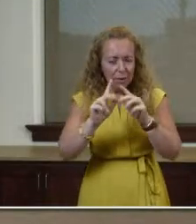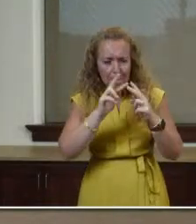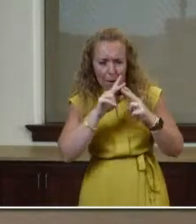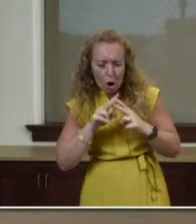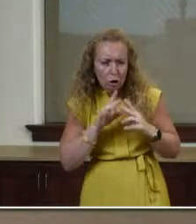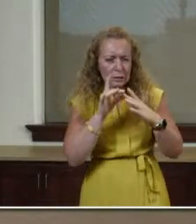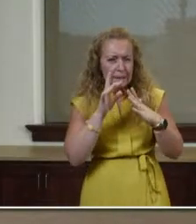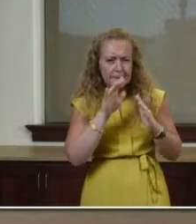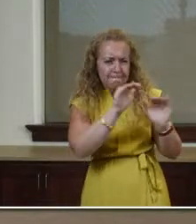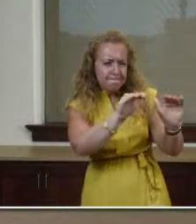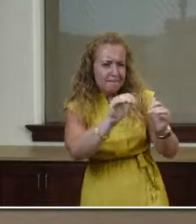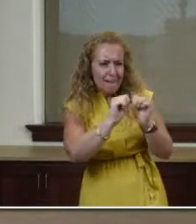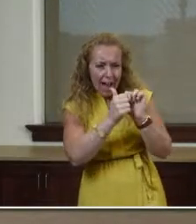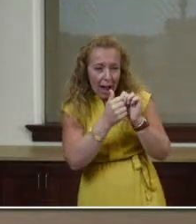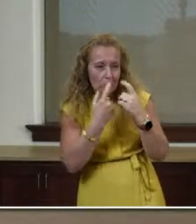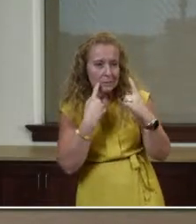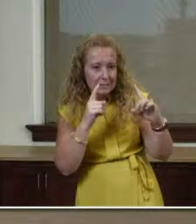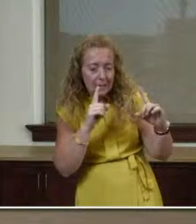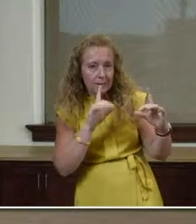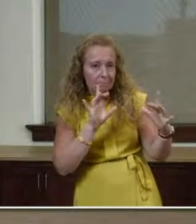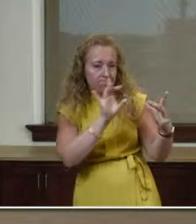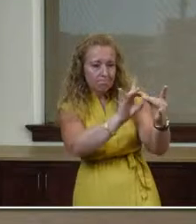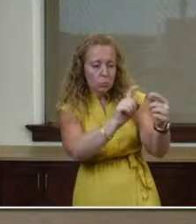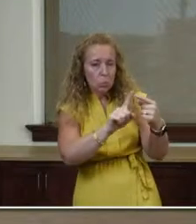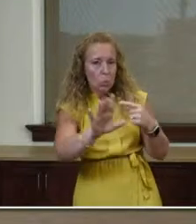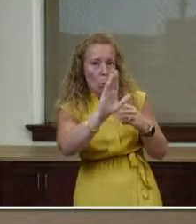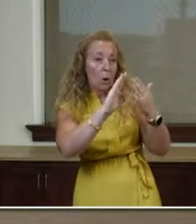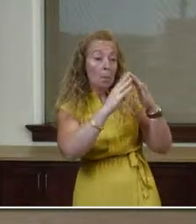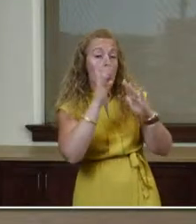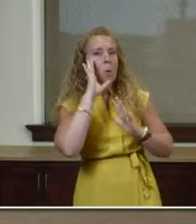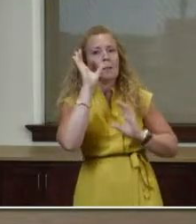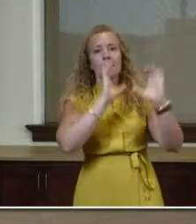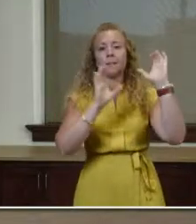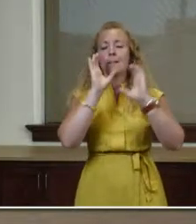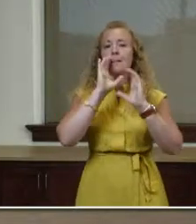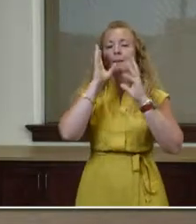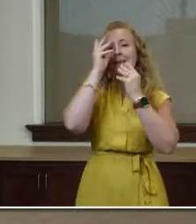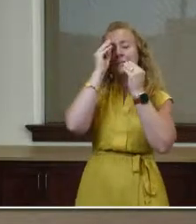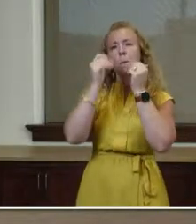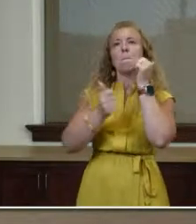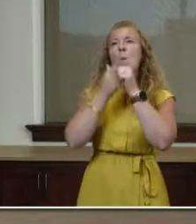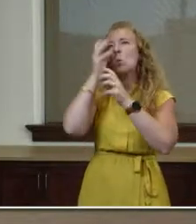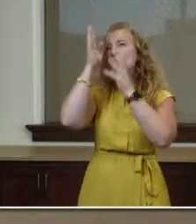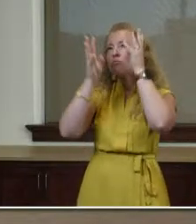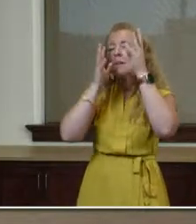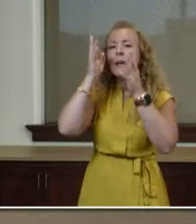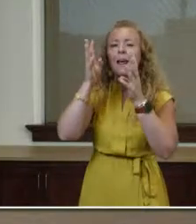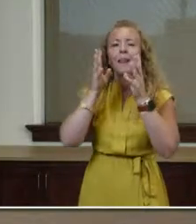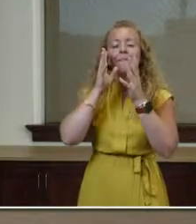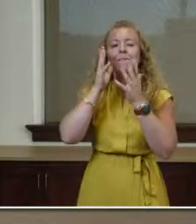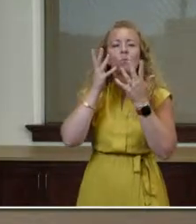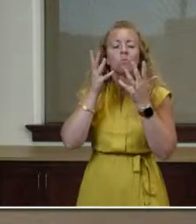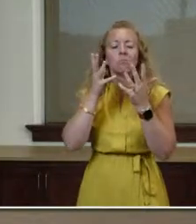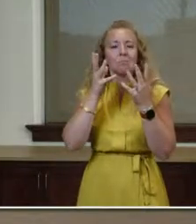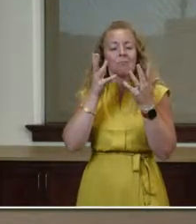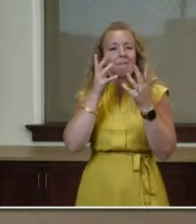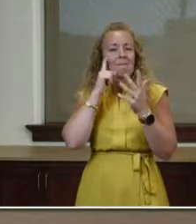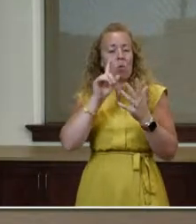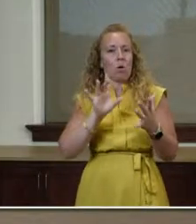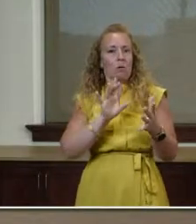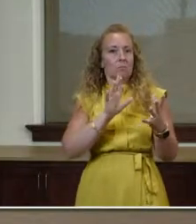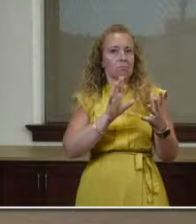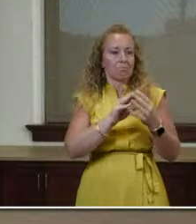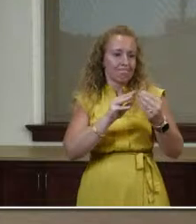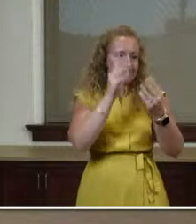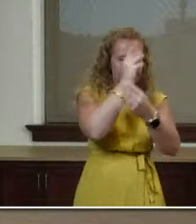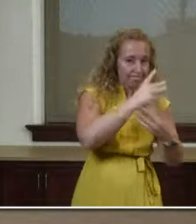outreach strategies that have proven successful, and we will explore and consider the most creative and innovative of messaging and outreach methods. The bottom